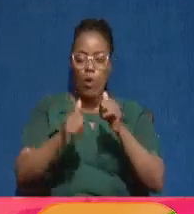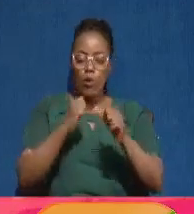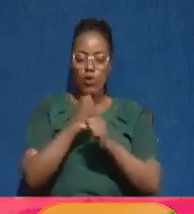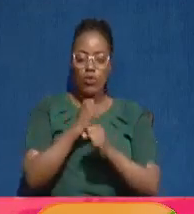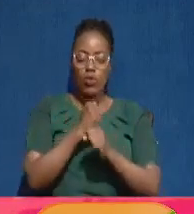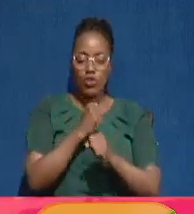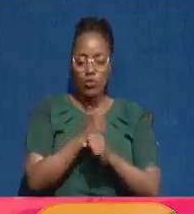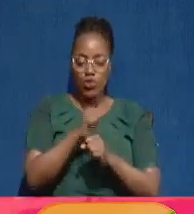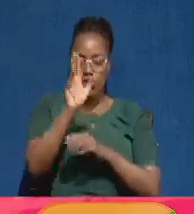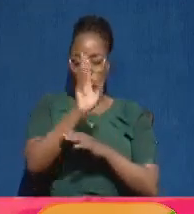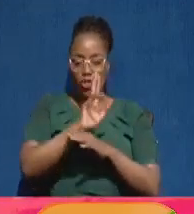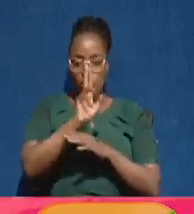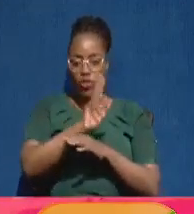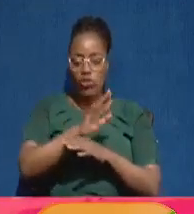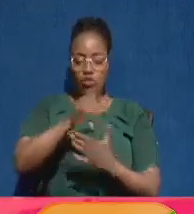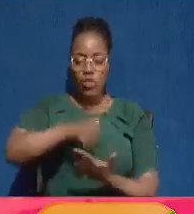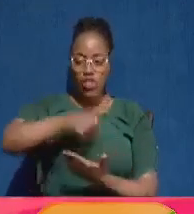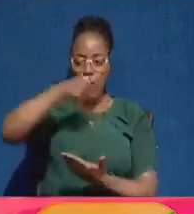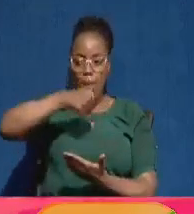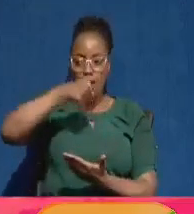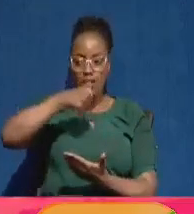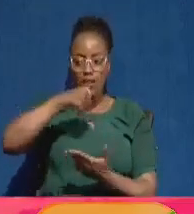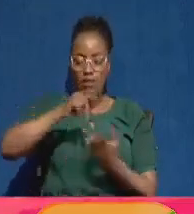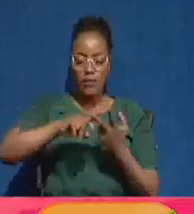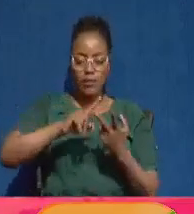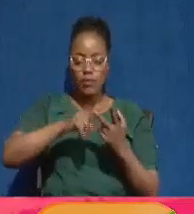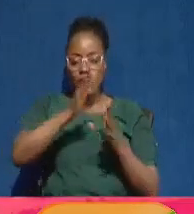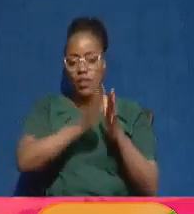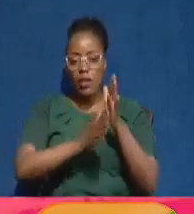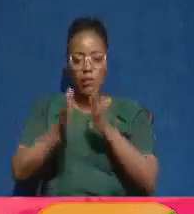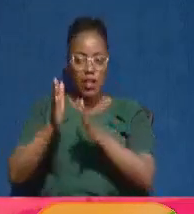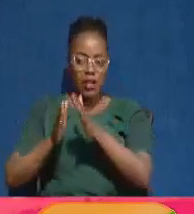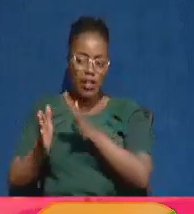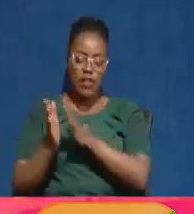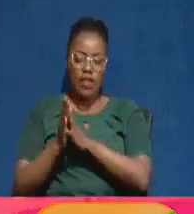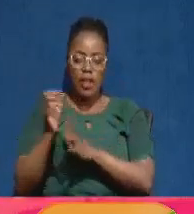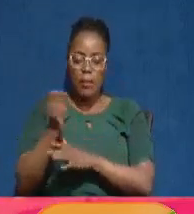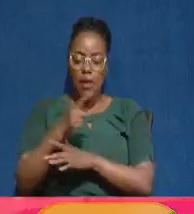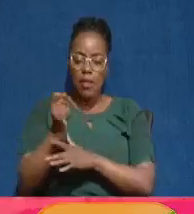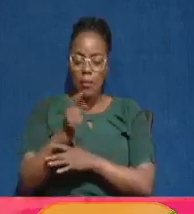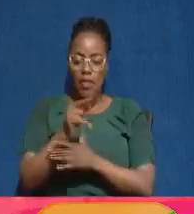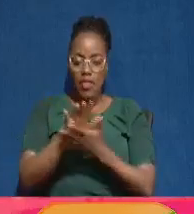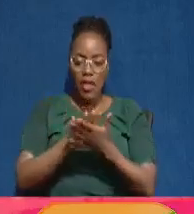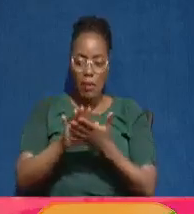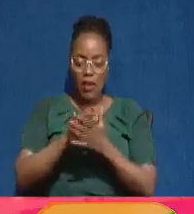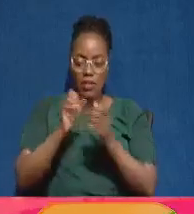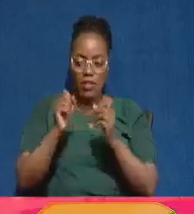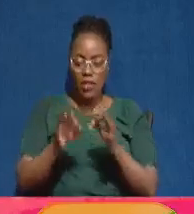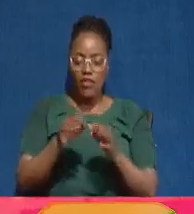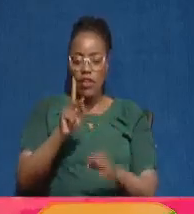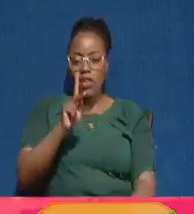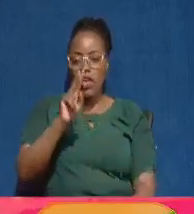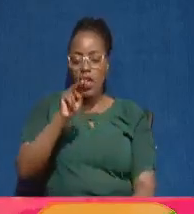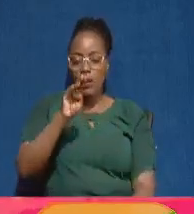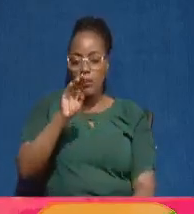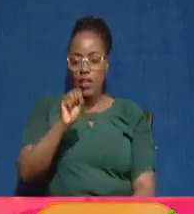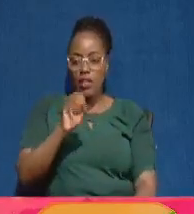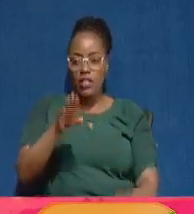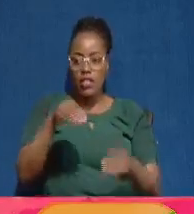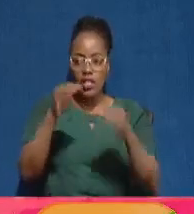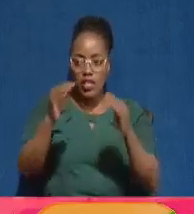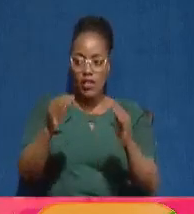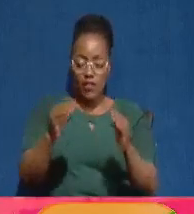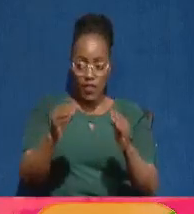we take in terms of budgeting, in terms of planning, on a monthly basis. If KNBS does not give us